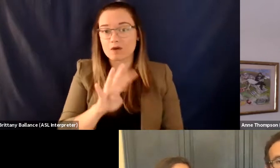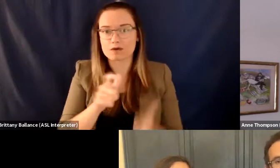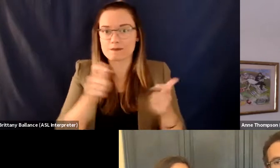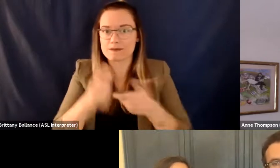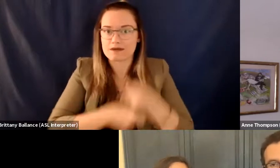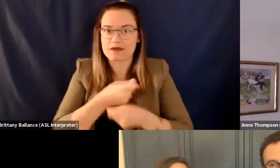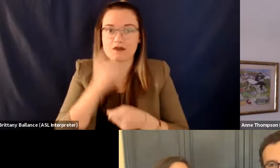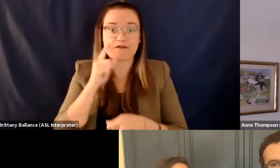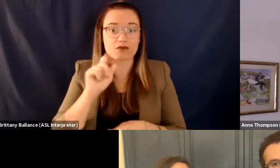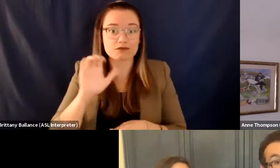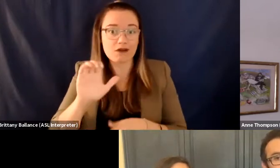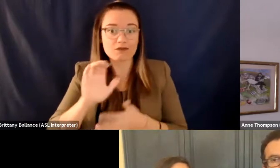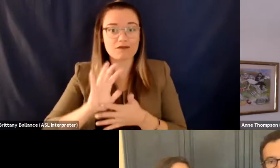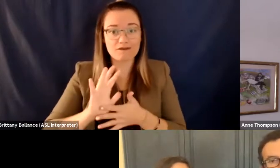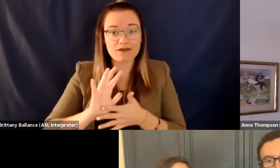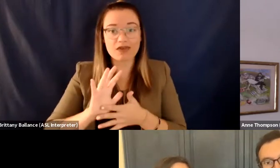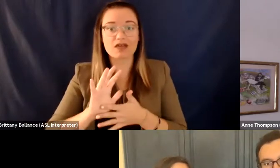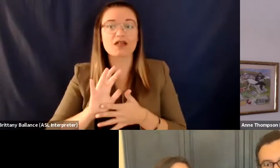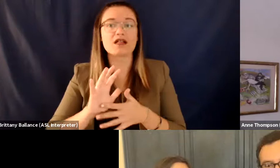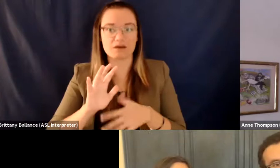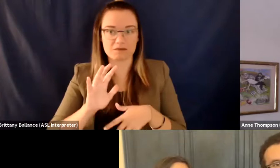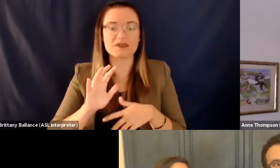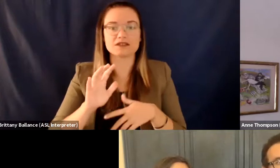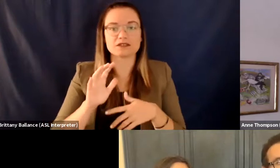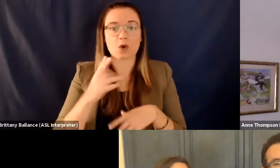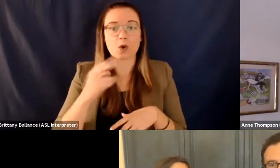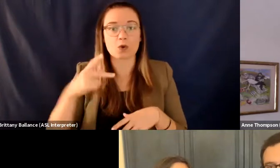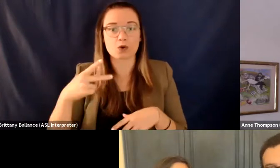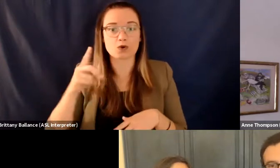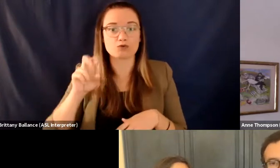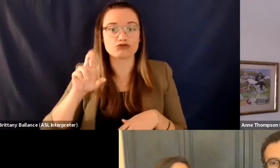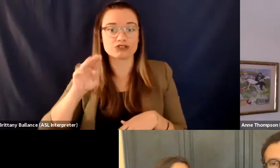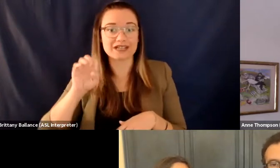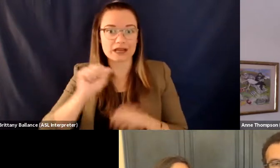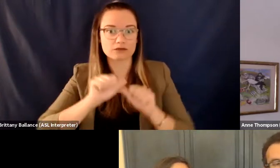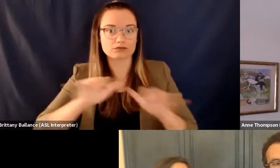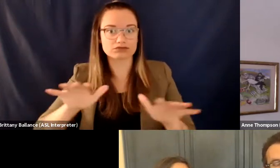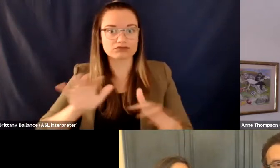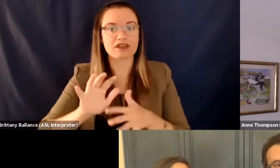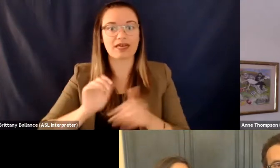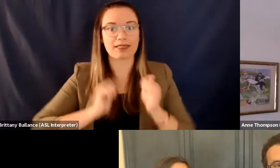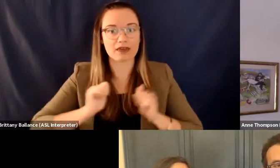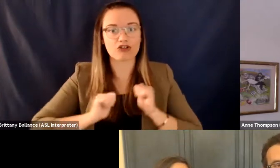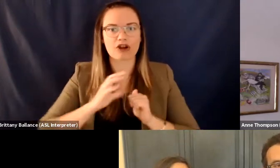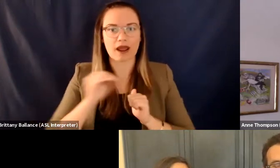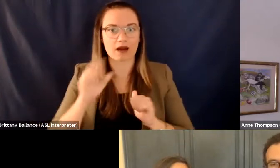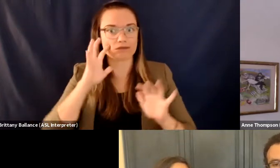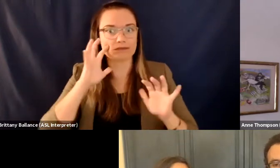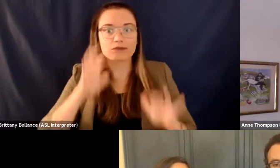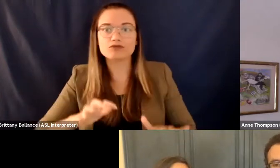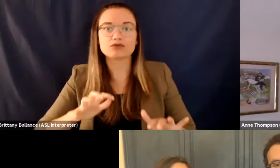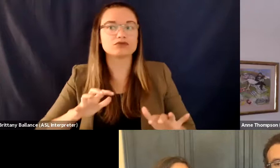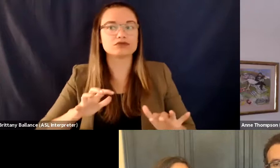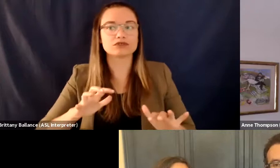Hoop Dreams and The War Room both came out. I saw them in theaters and I was just bowled over by the form. And I